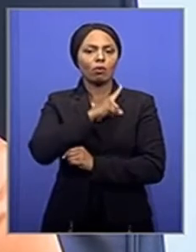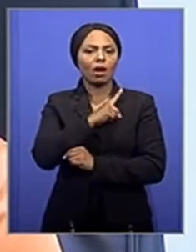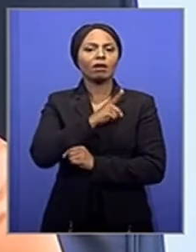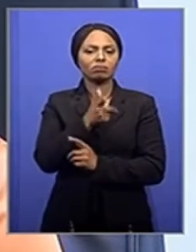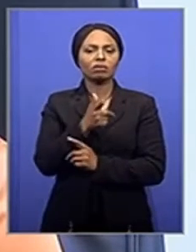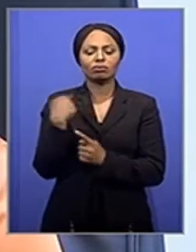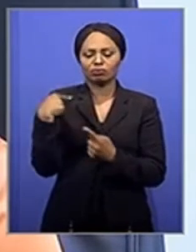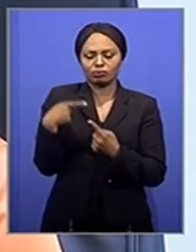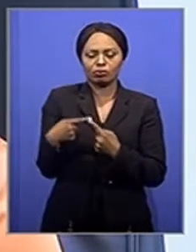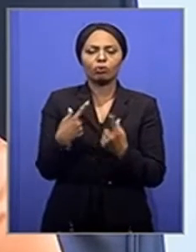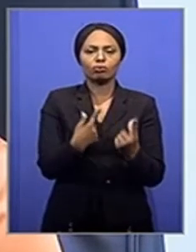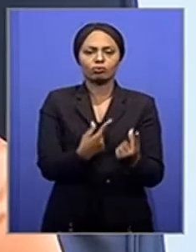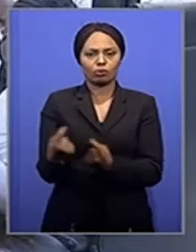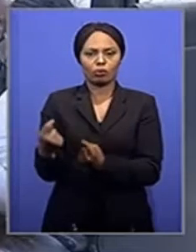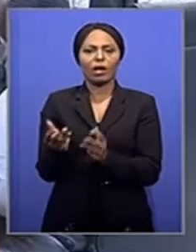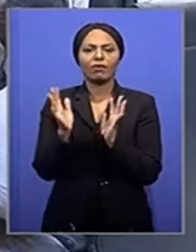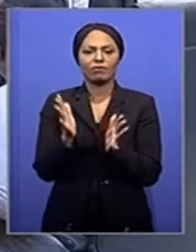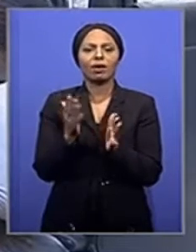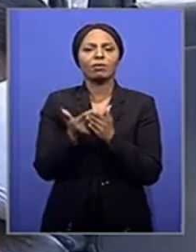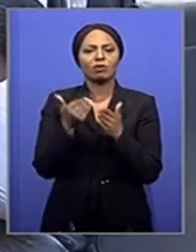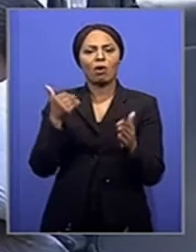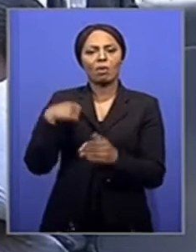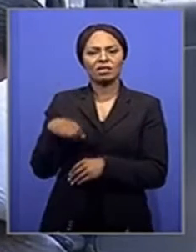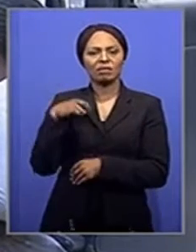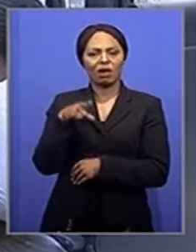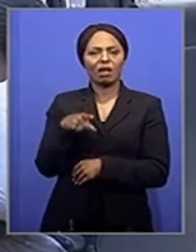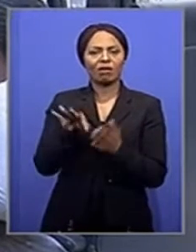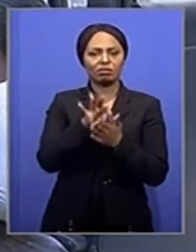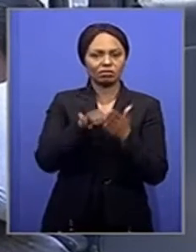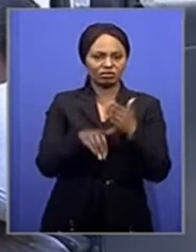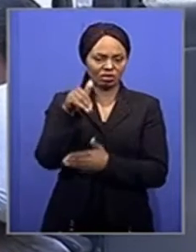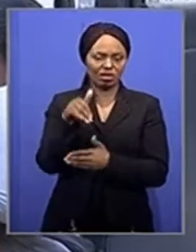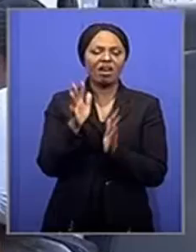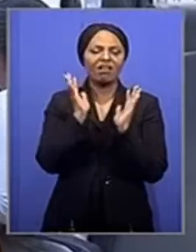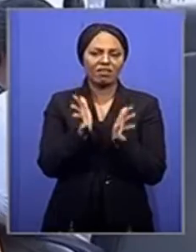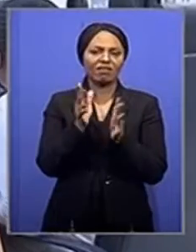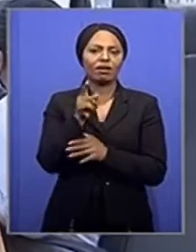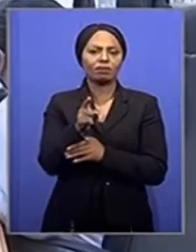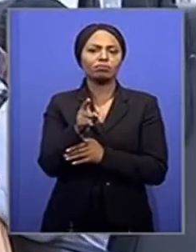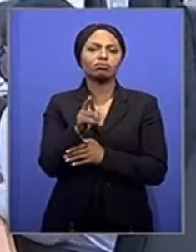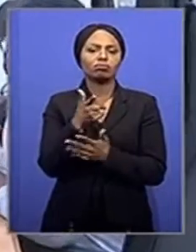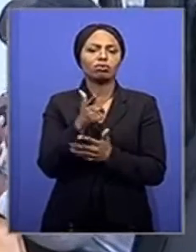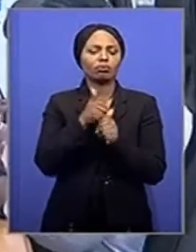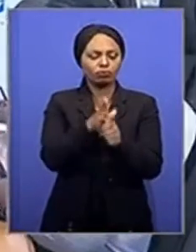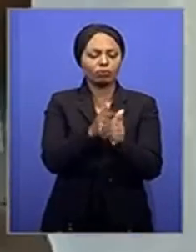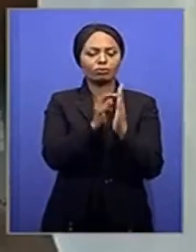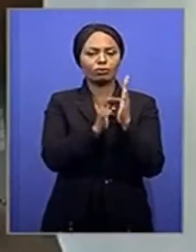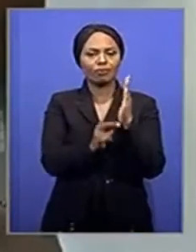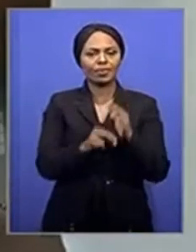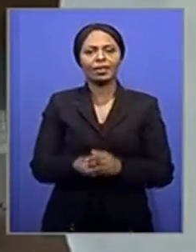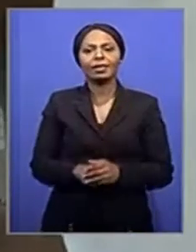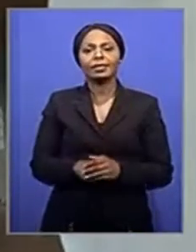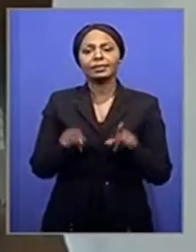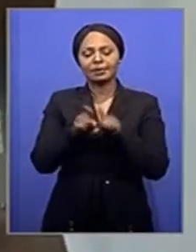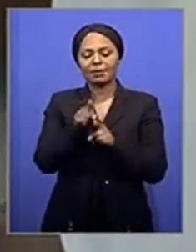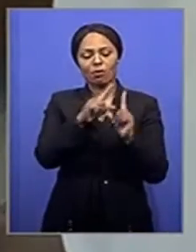our voting station during by-elections. Komishenere e tlhobaetšwa ke palo ya tlase ya bakgethi bao ba ya go kgetha la mathomothomo.